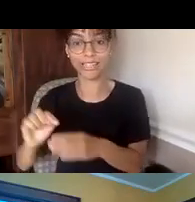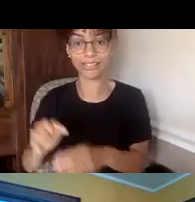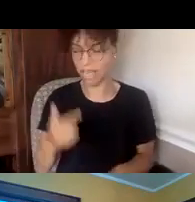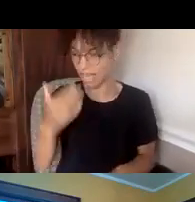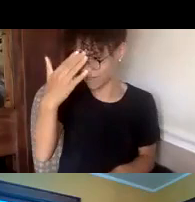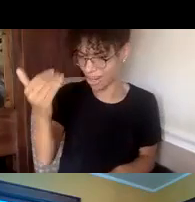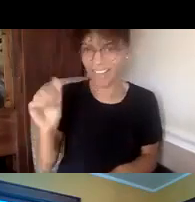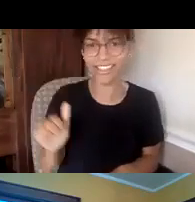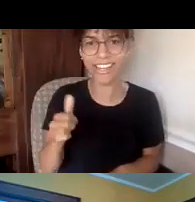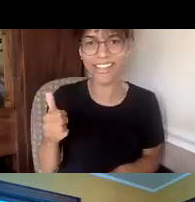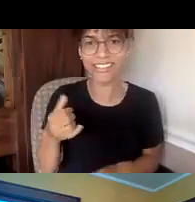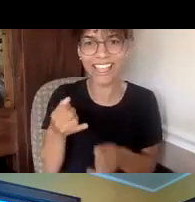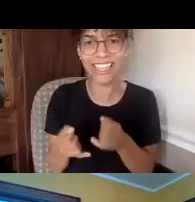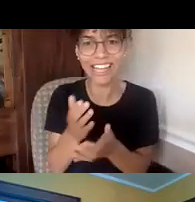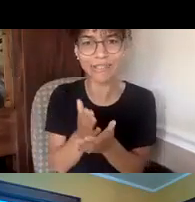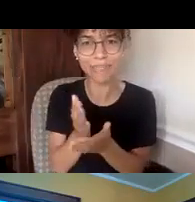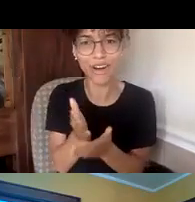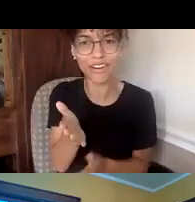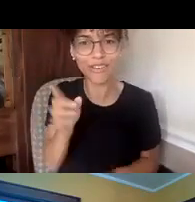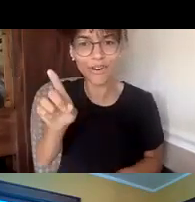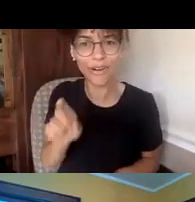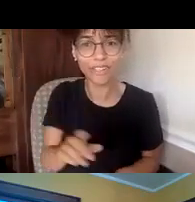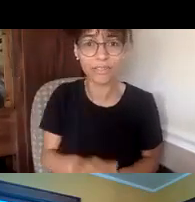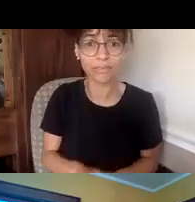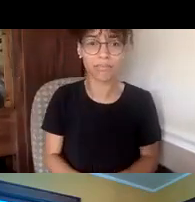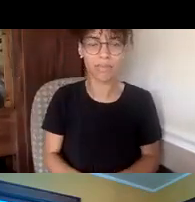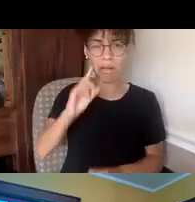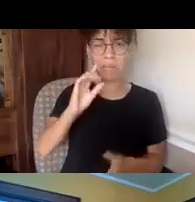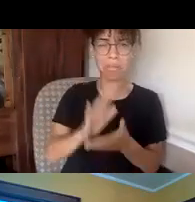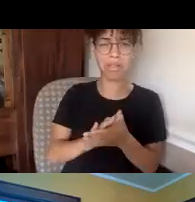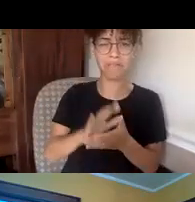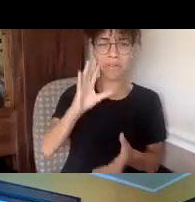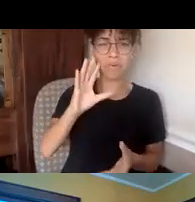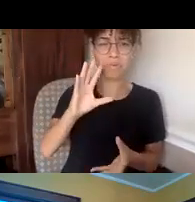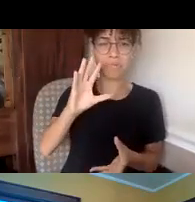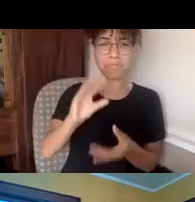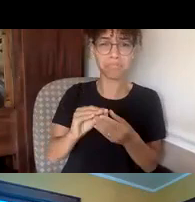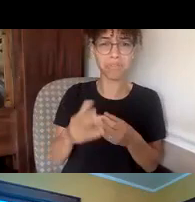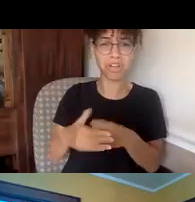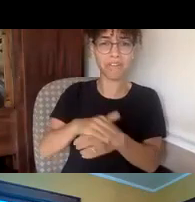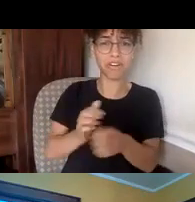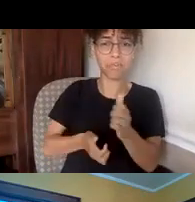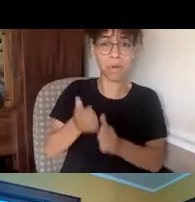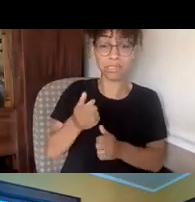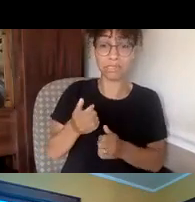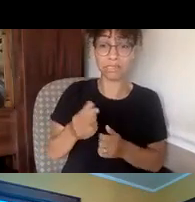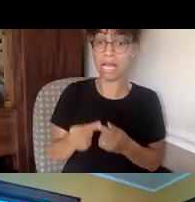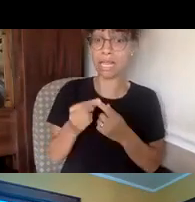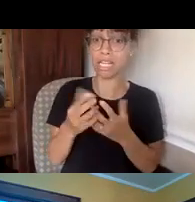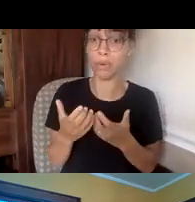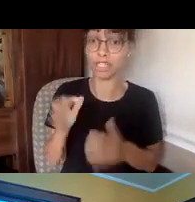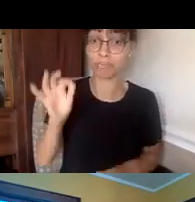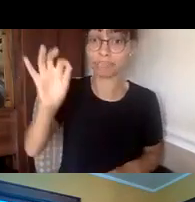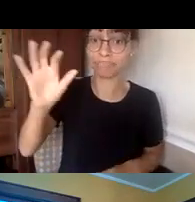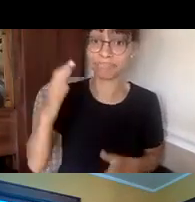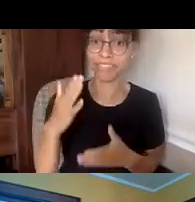the other half of your question, Taj, I'm sorry. You covered most of it, unless there's any other general thing you want to share with people,